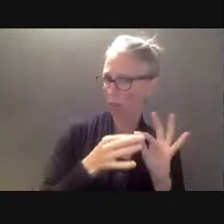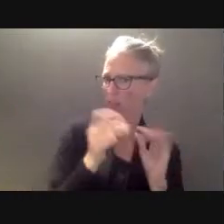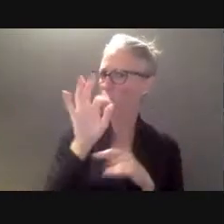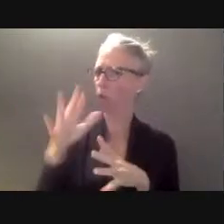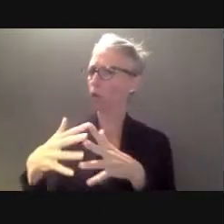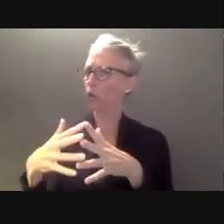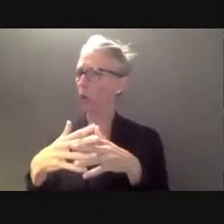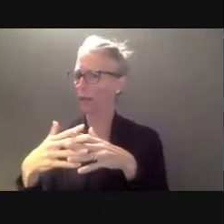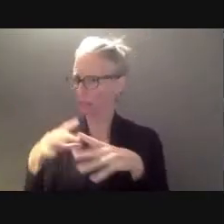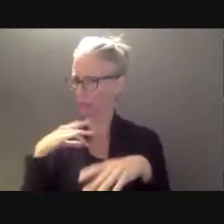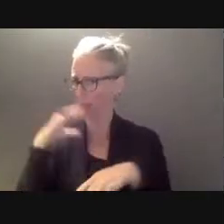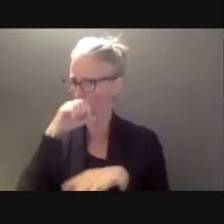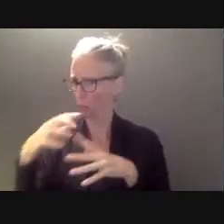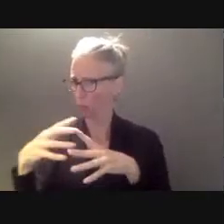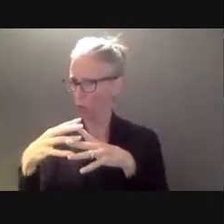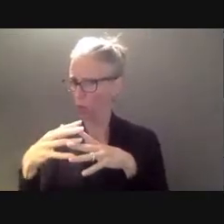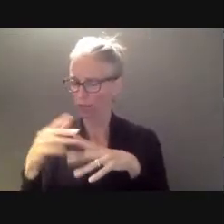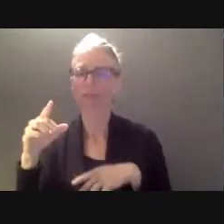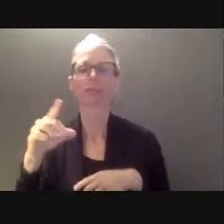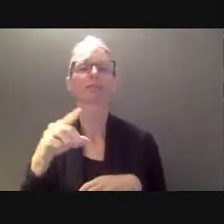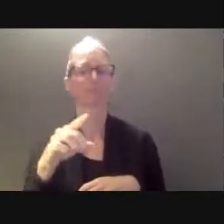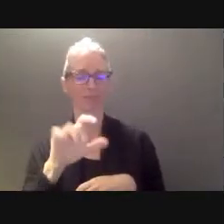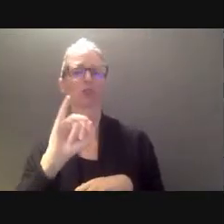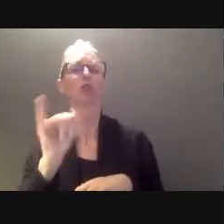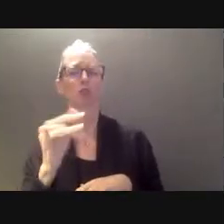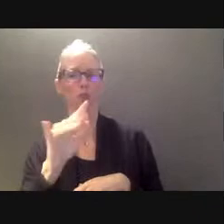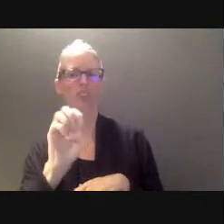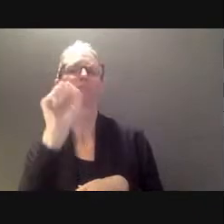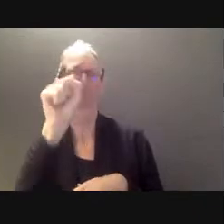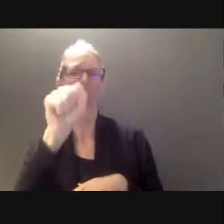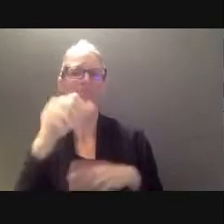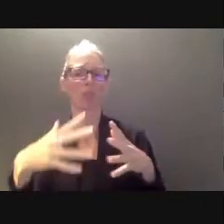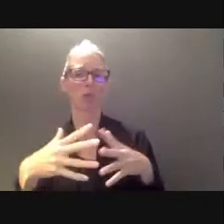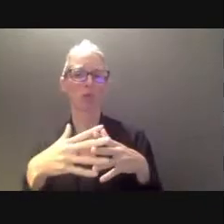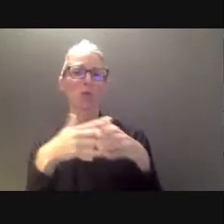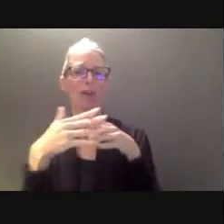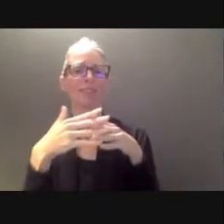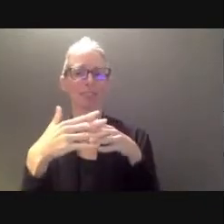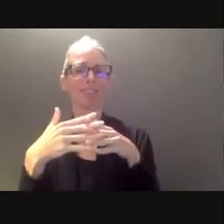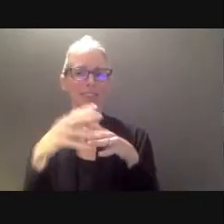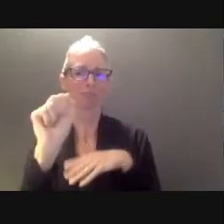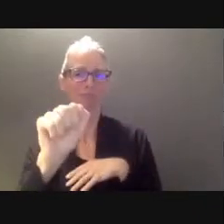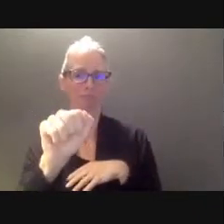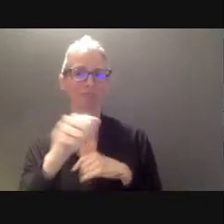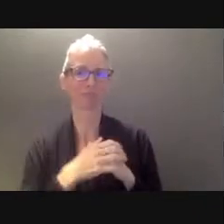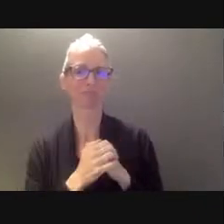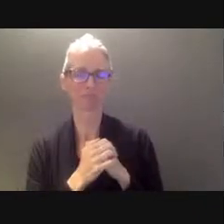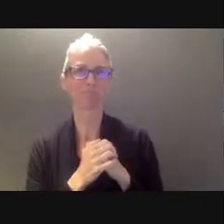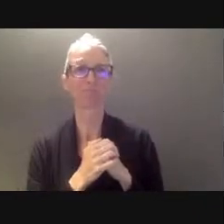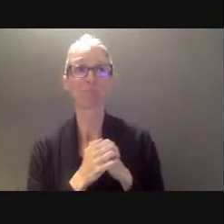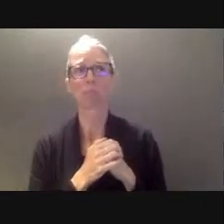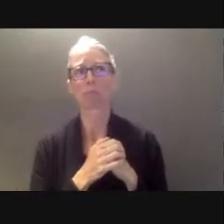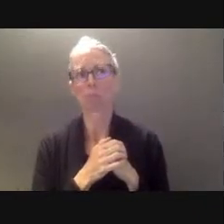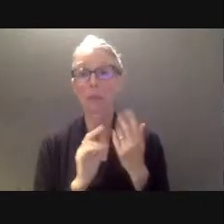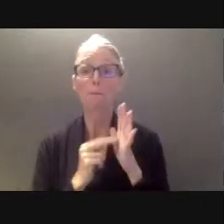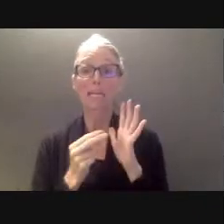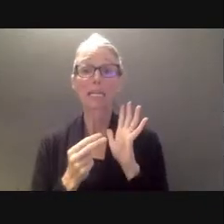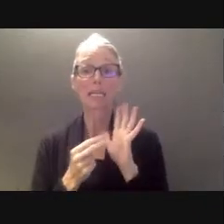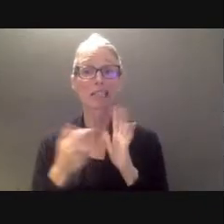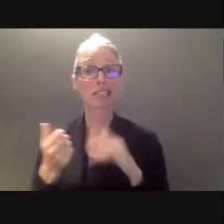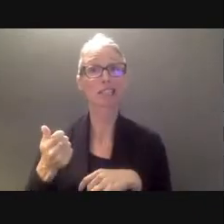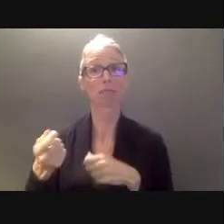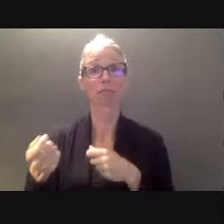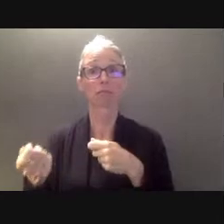Yes, this is all in US dollars. So I think that with the exchange rate, it would be a little bit more expensive